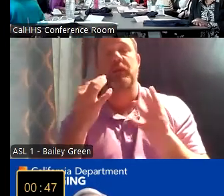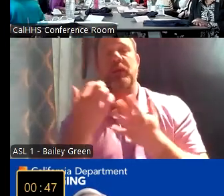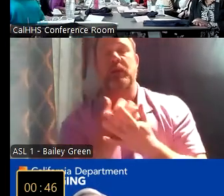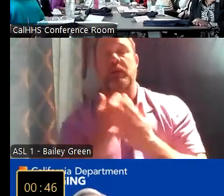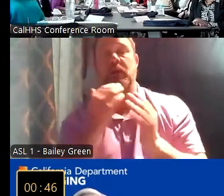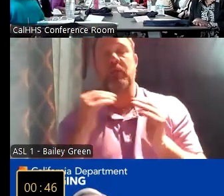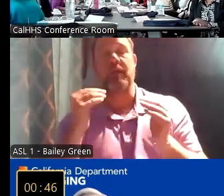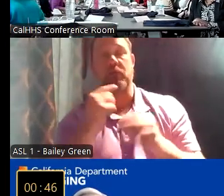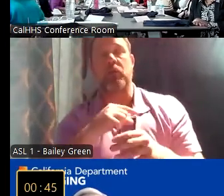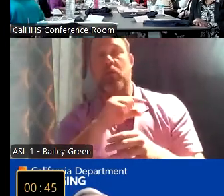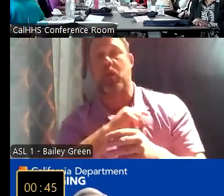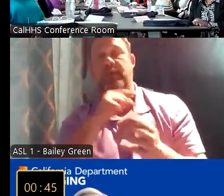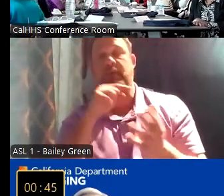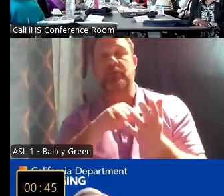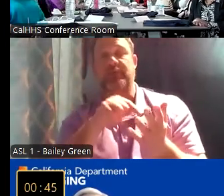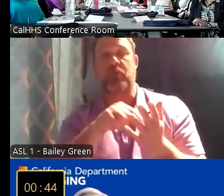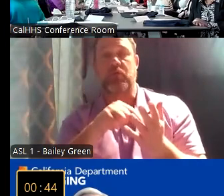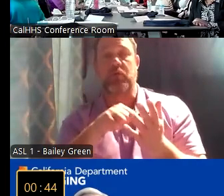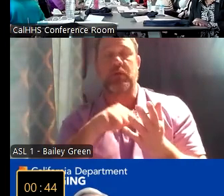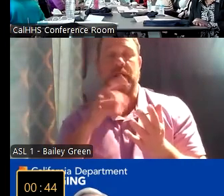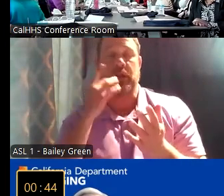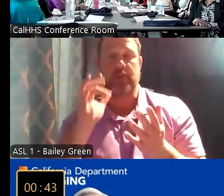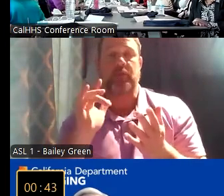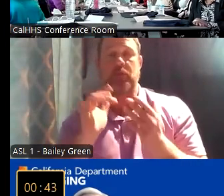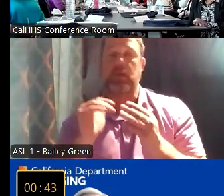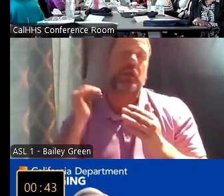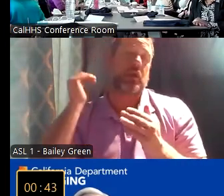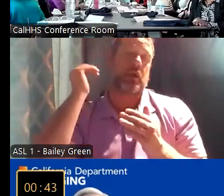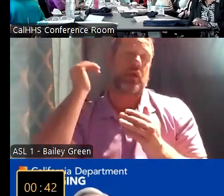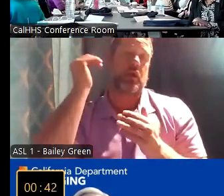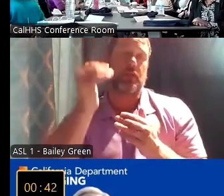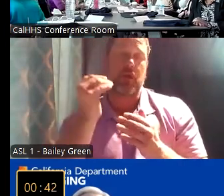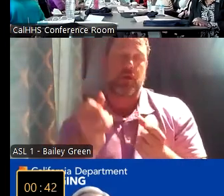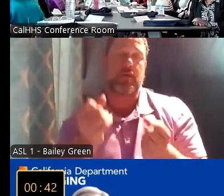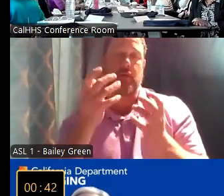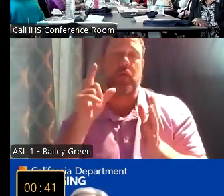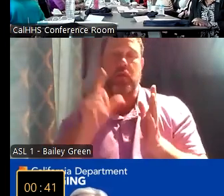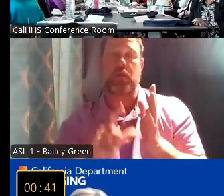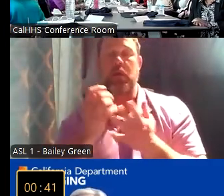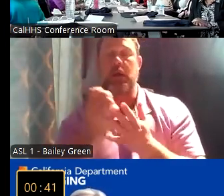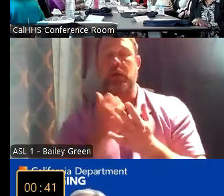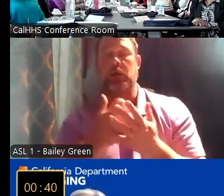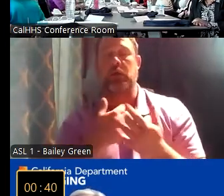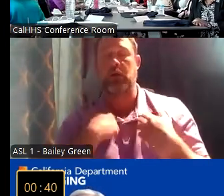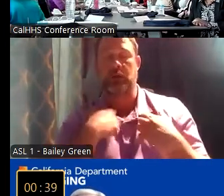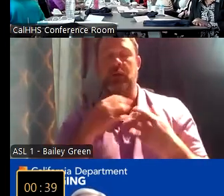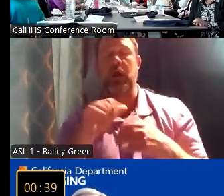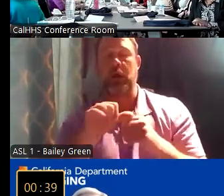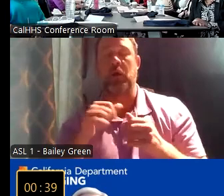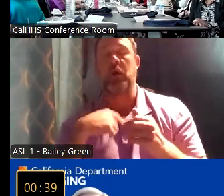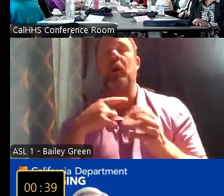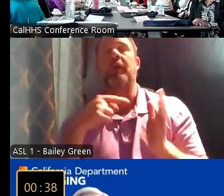that qualifies as affordable housing in California is way above the amount that low-income residents in my area can